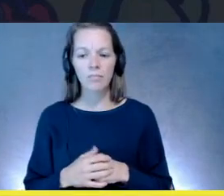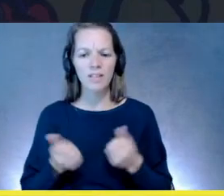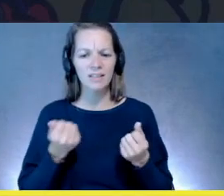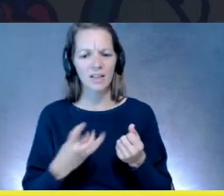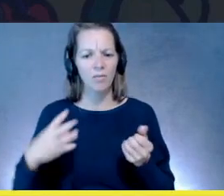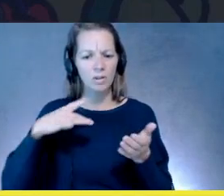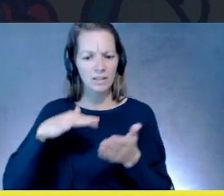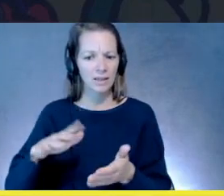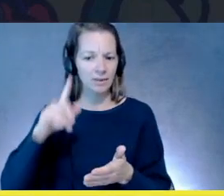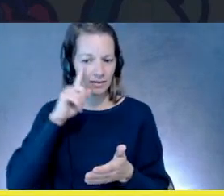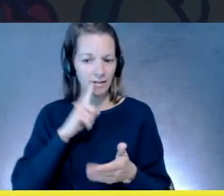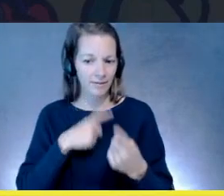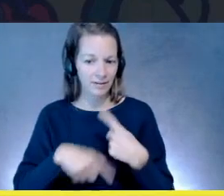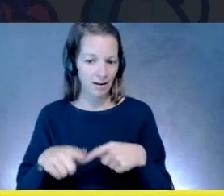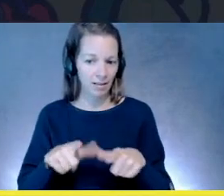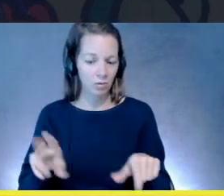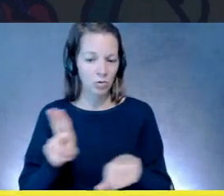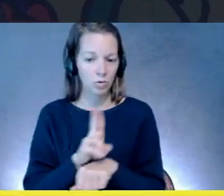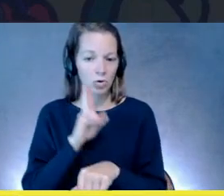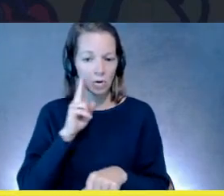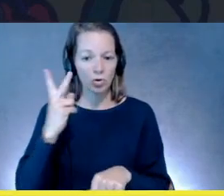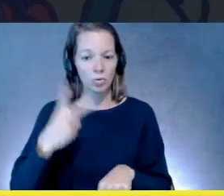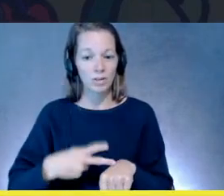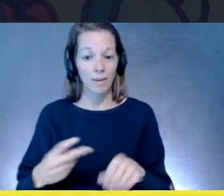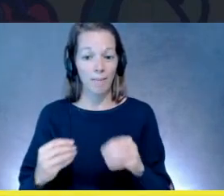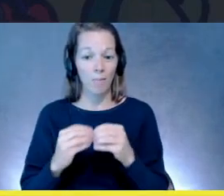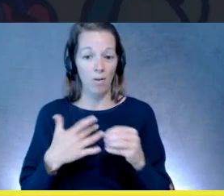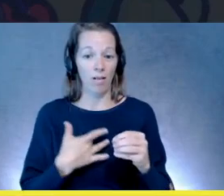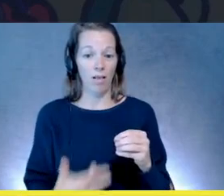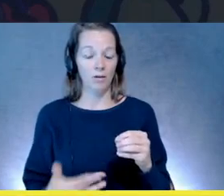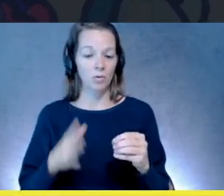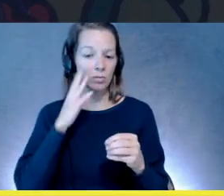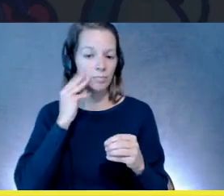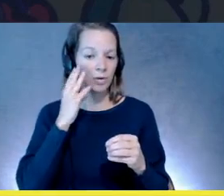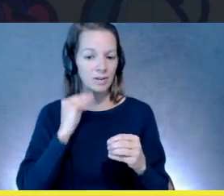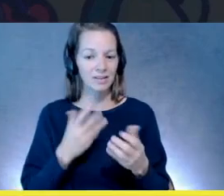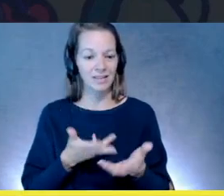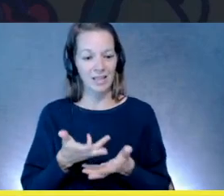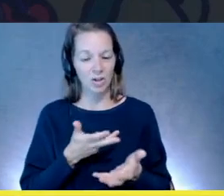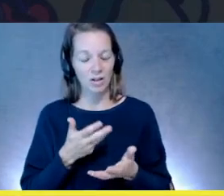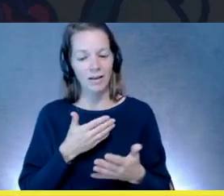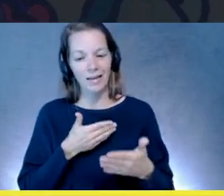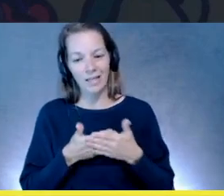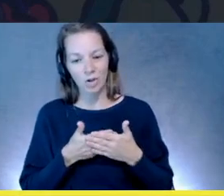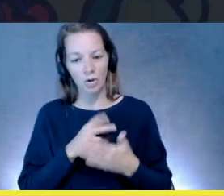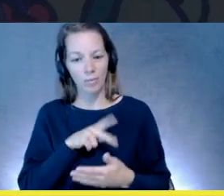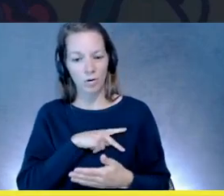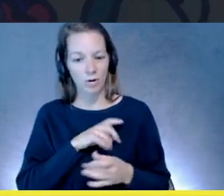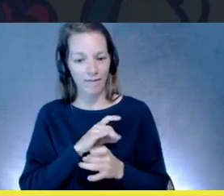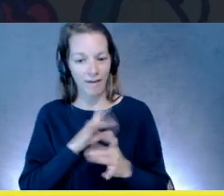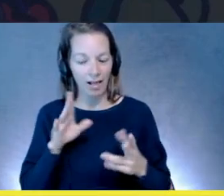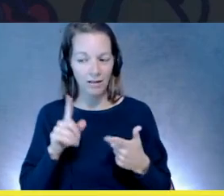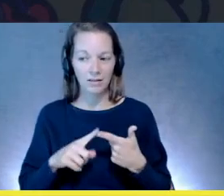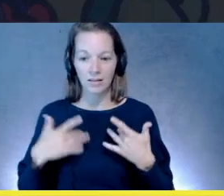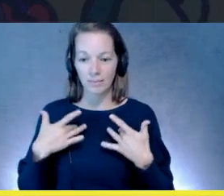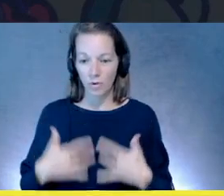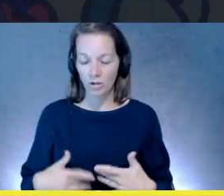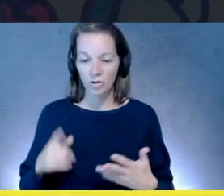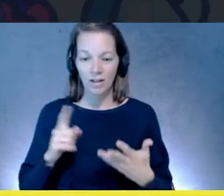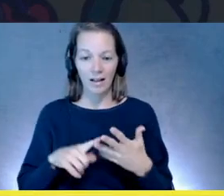language users are at least 2 times more likely to experience interpersonal violence, depression, anxiety, and substance